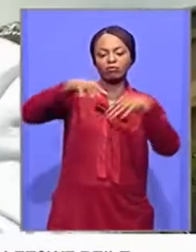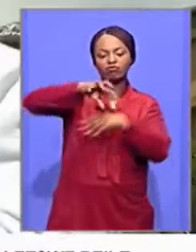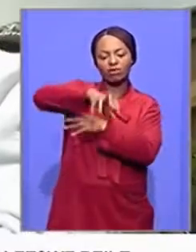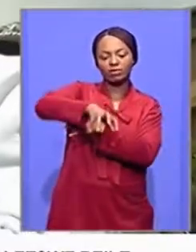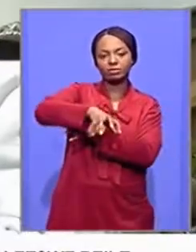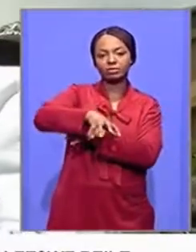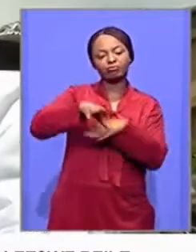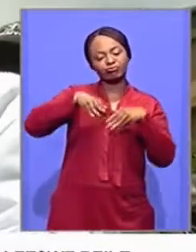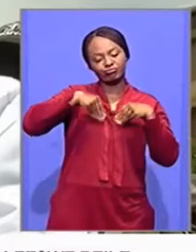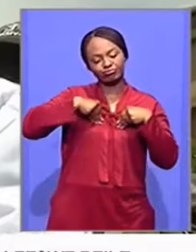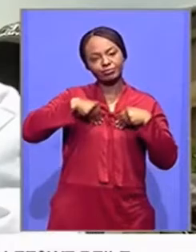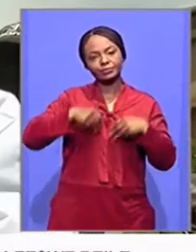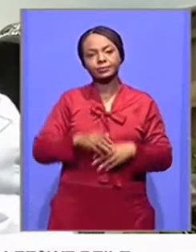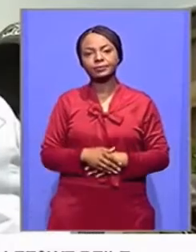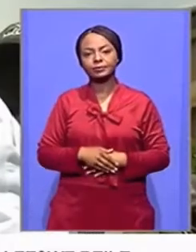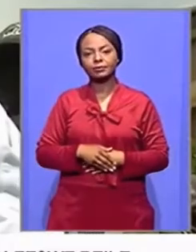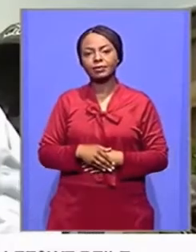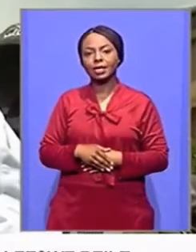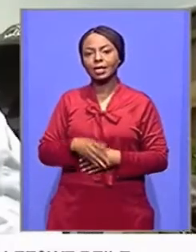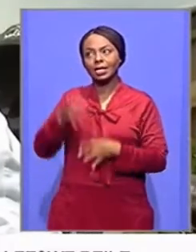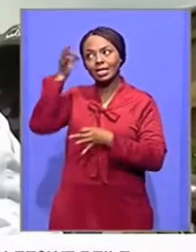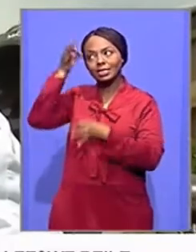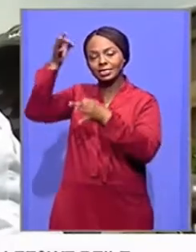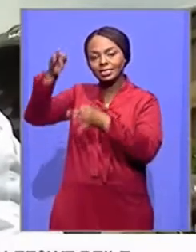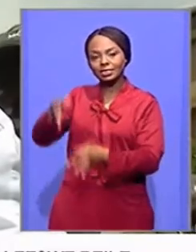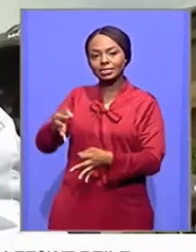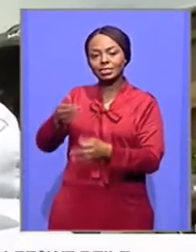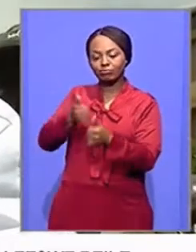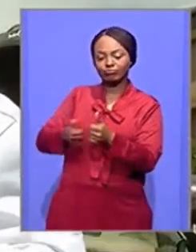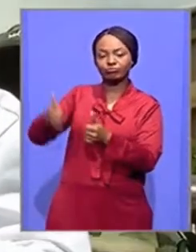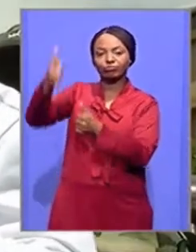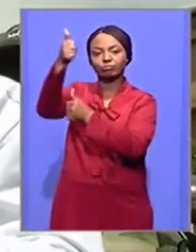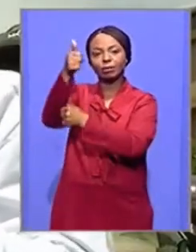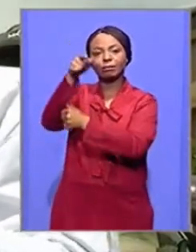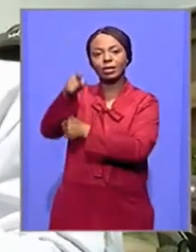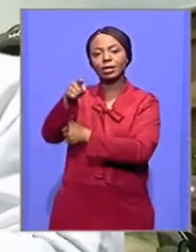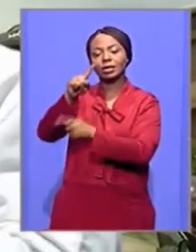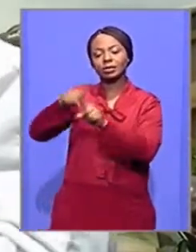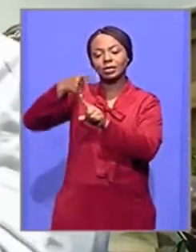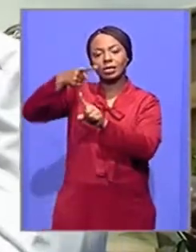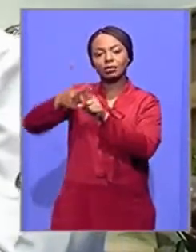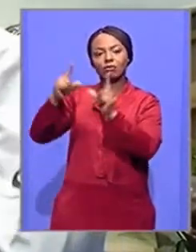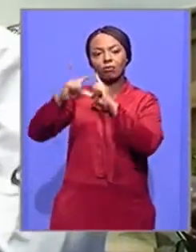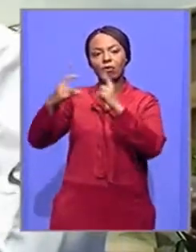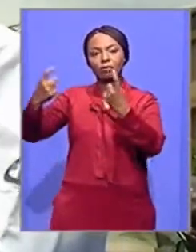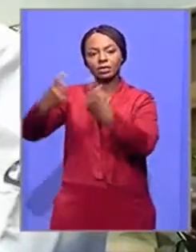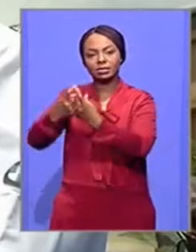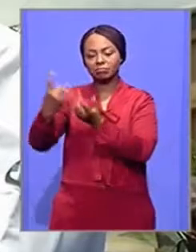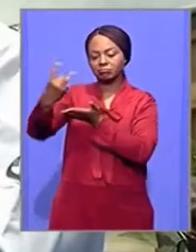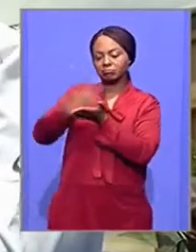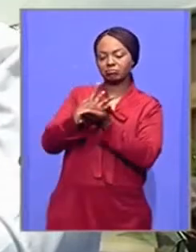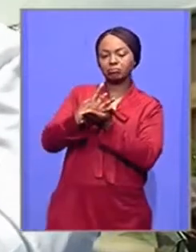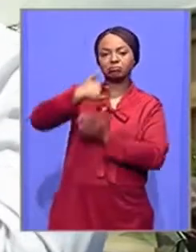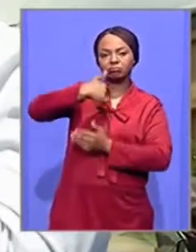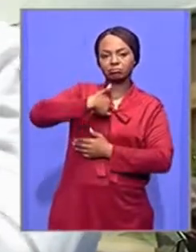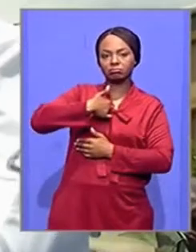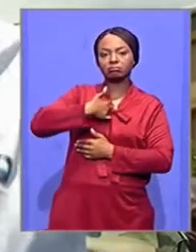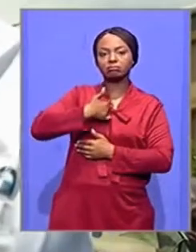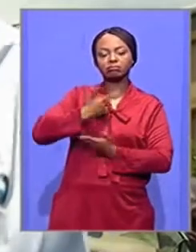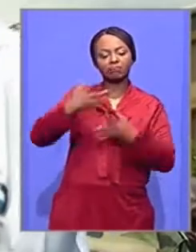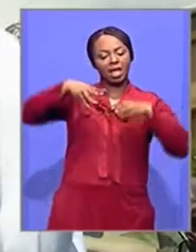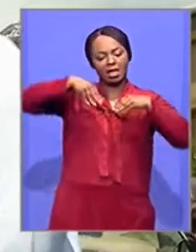province. The decision of the Provincial Executive Committee of the ANC for me to step aside is